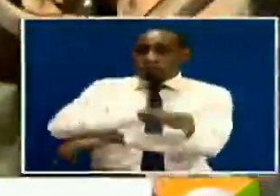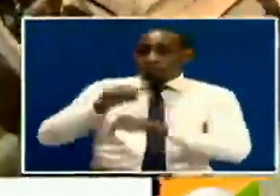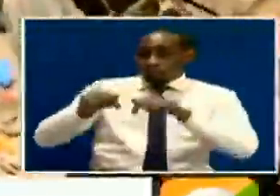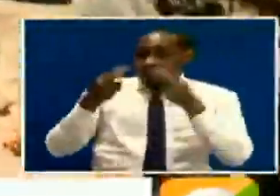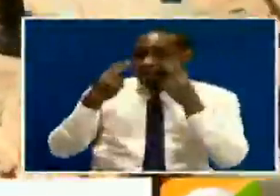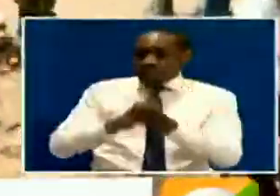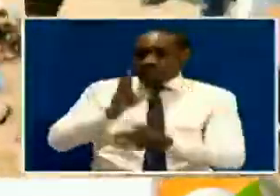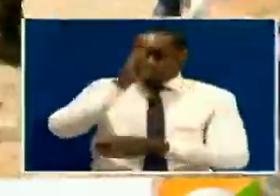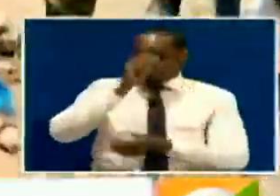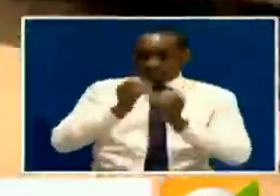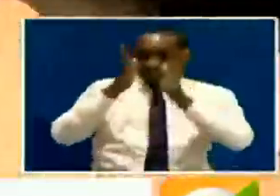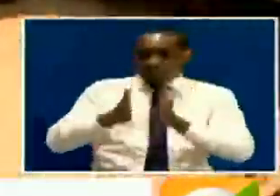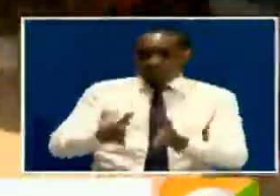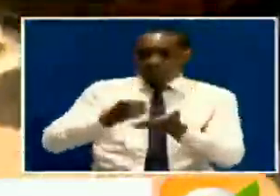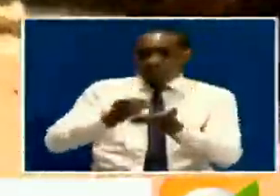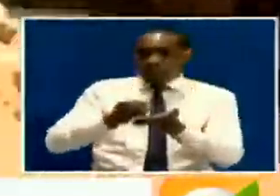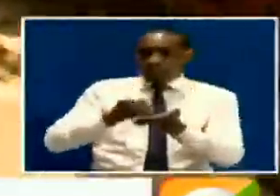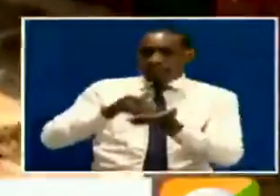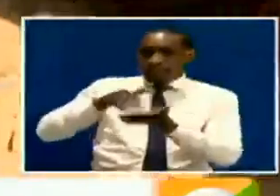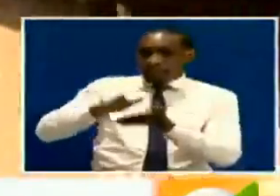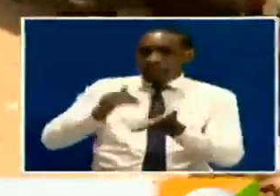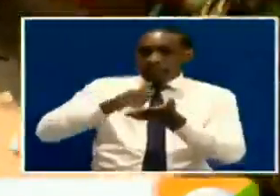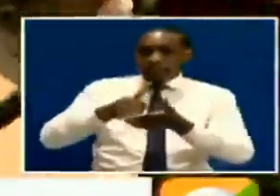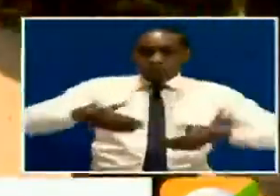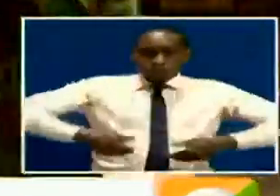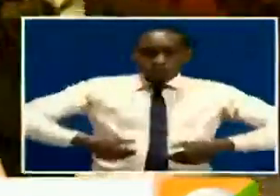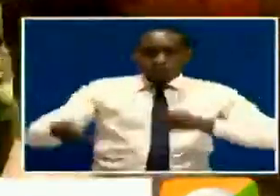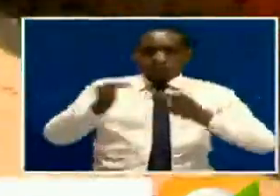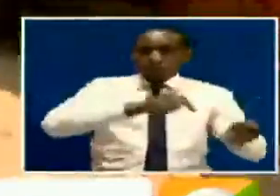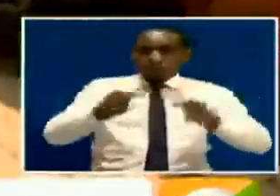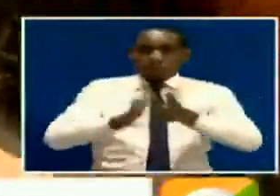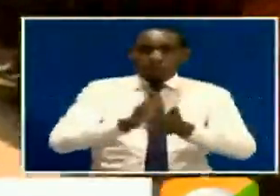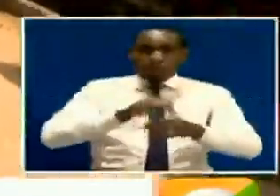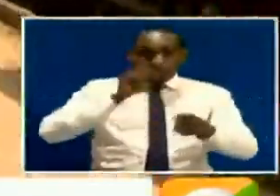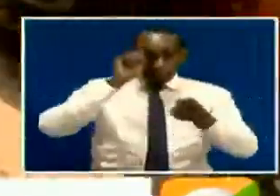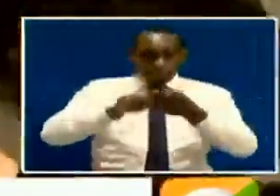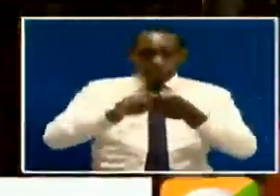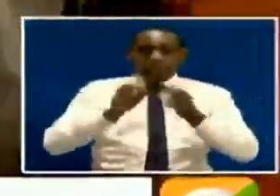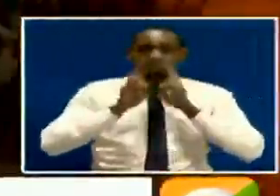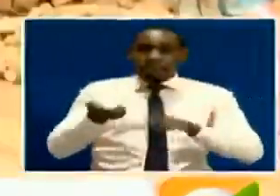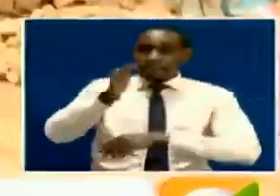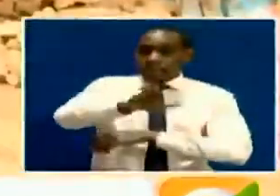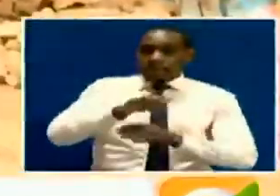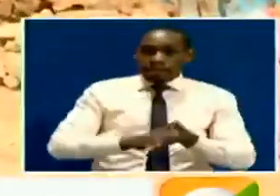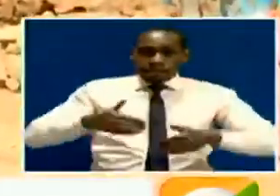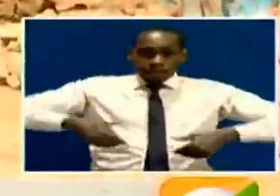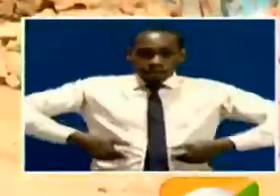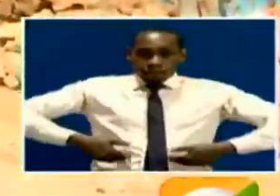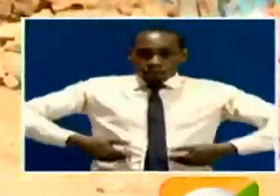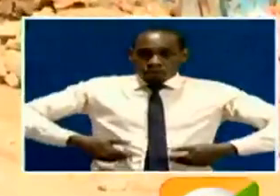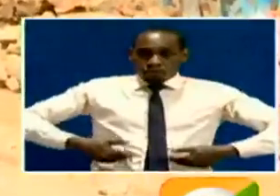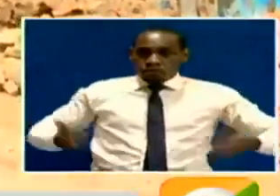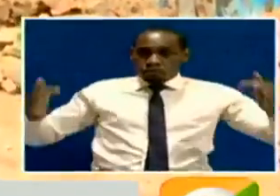Police officers who were deployed in their numbers engaged groups of youth in running battles as they sought to restore calm. Vijana walianza kusanyika